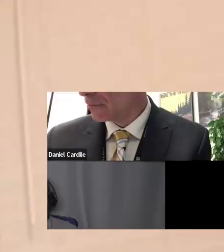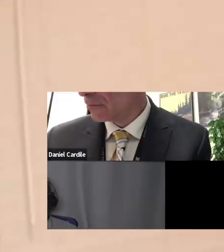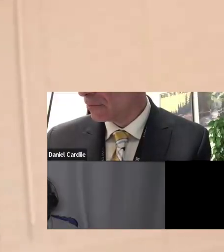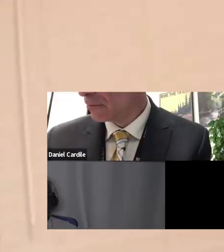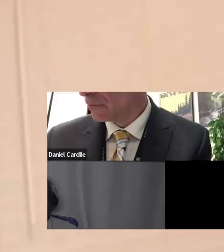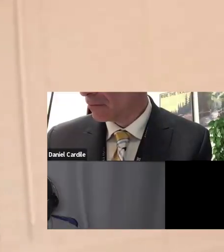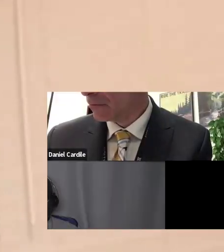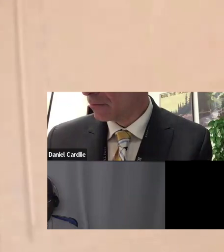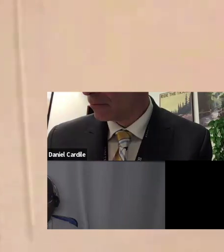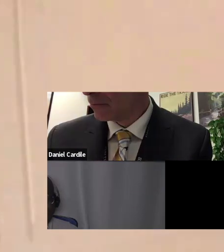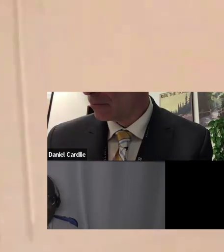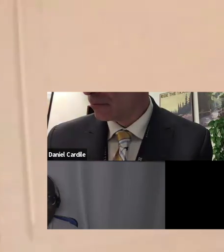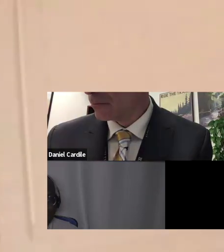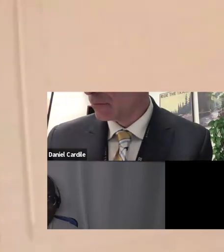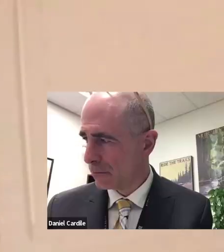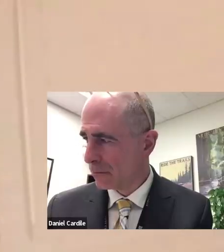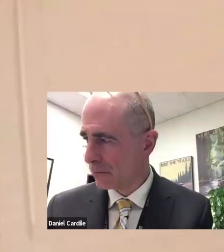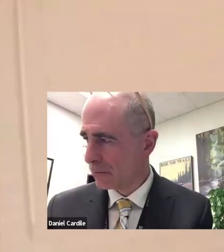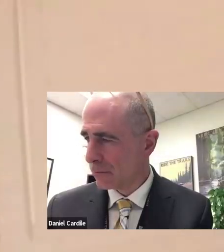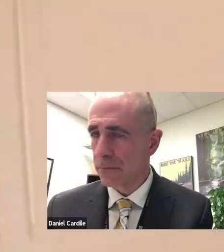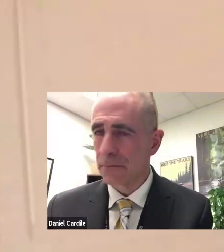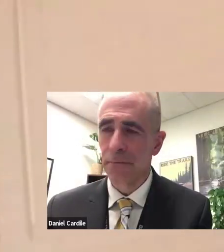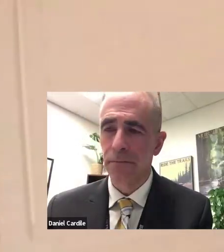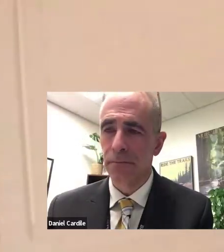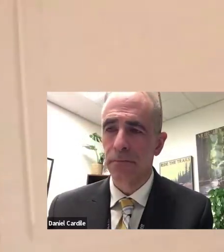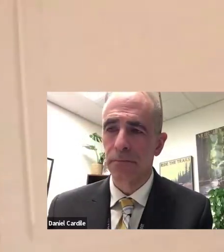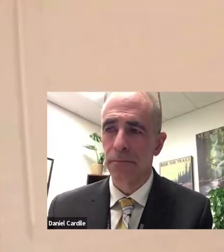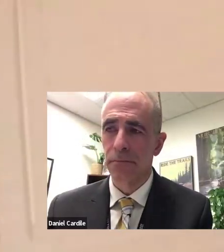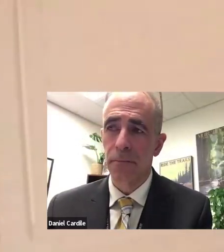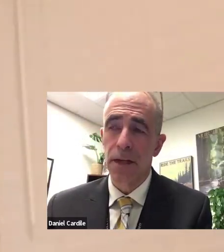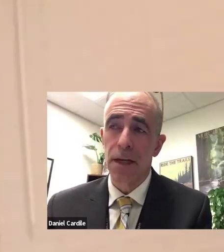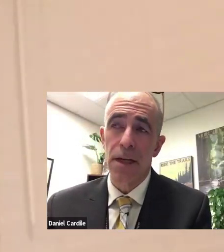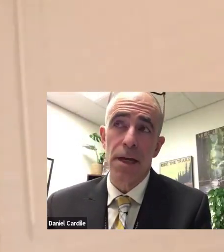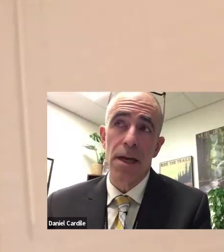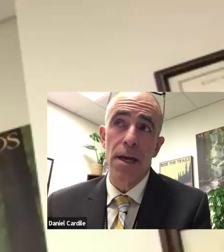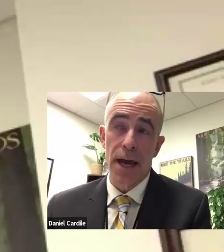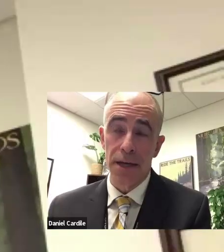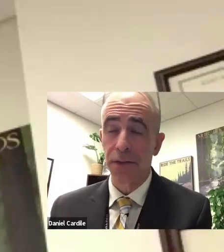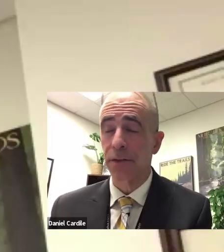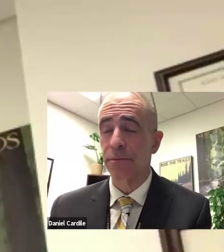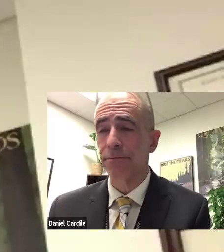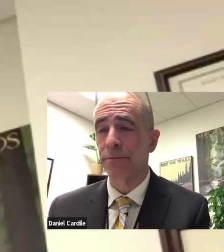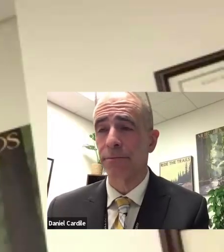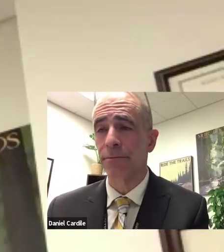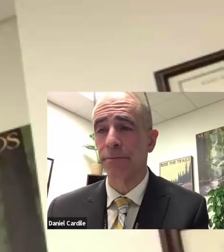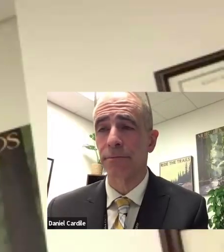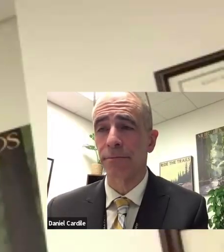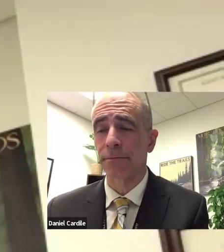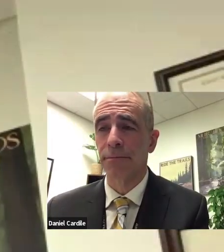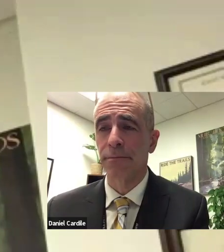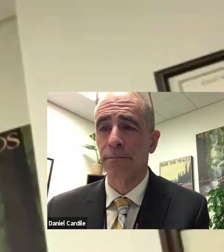or person? I assume that means trustee for revocable trust. Yes.